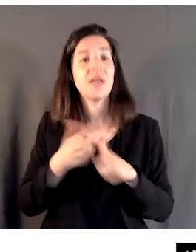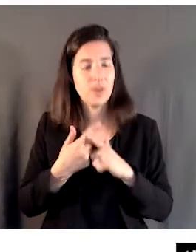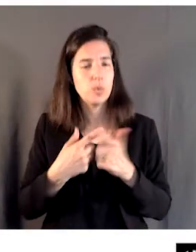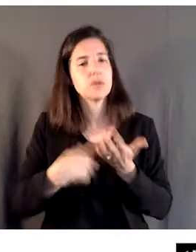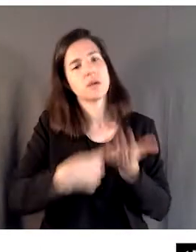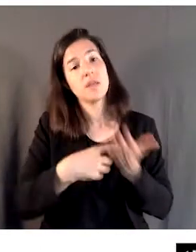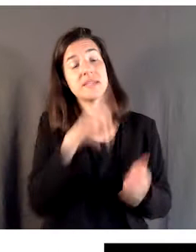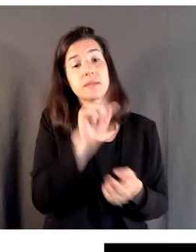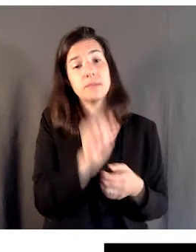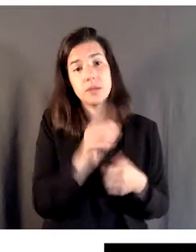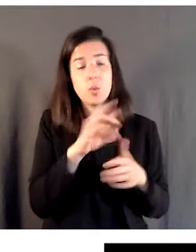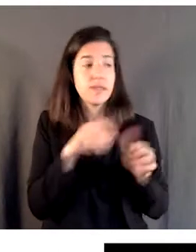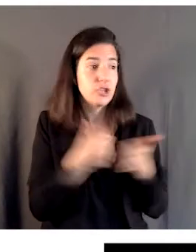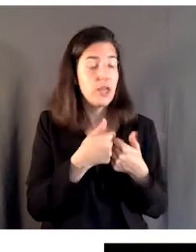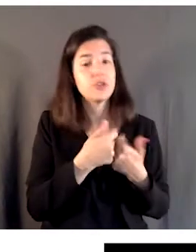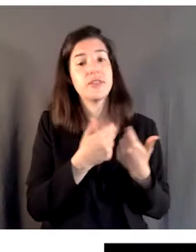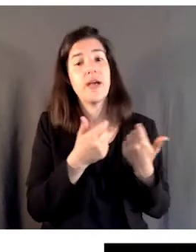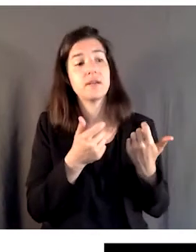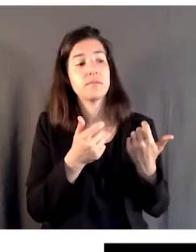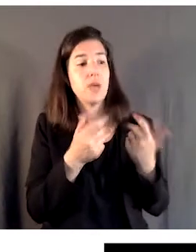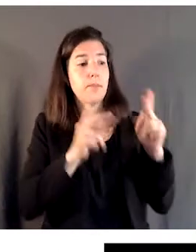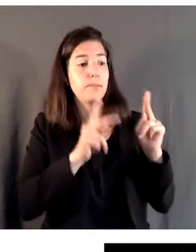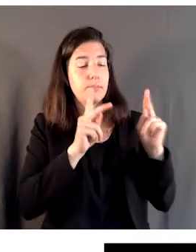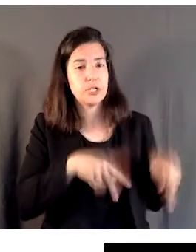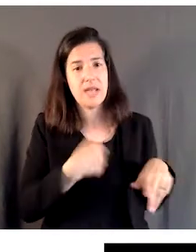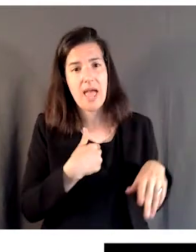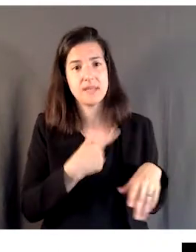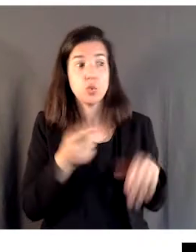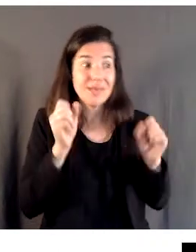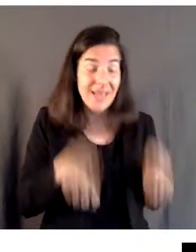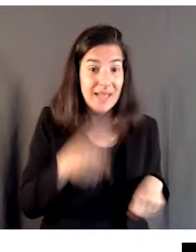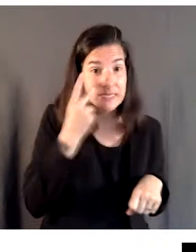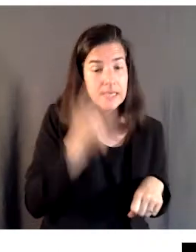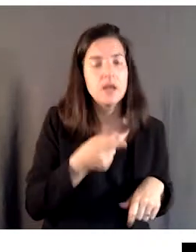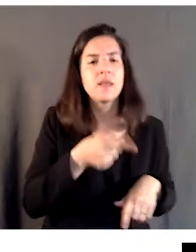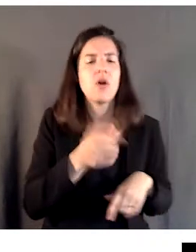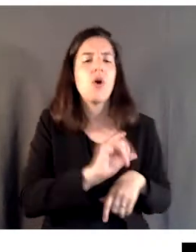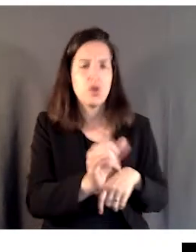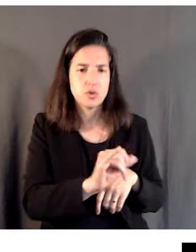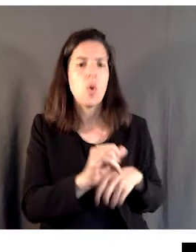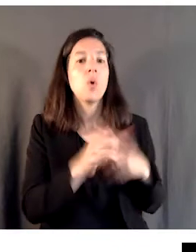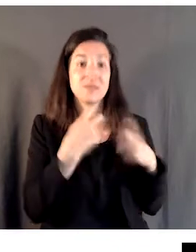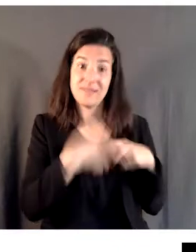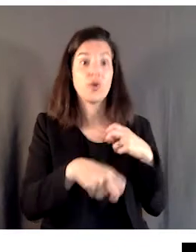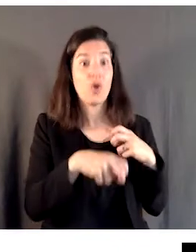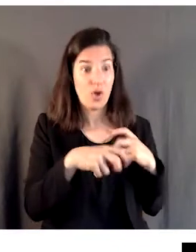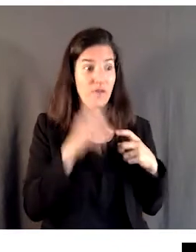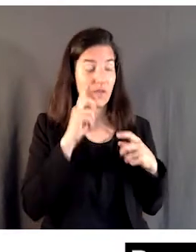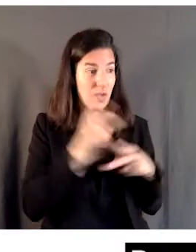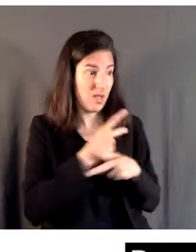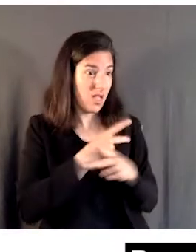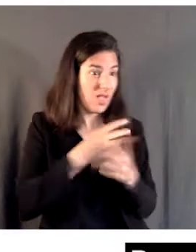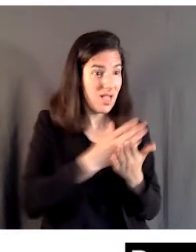disabilities or the challenges that someone may have that you are able to see, that is also a very difficult to navigate for